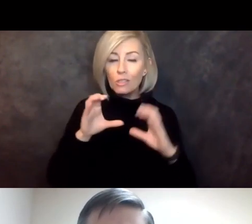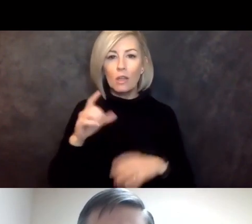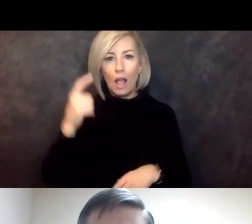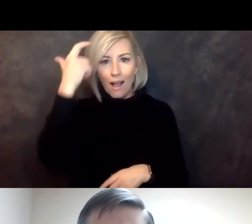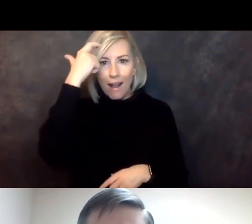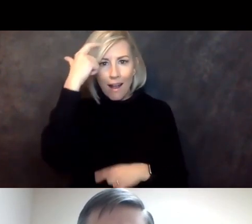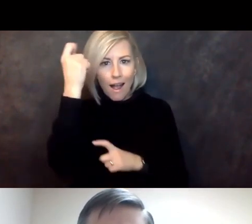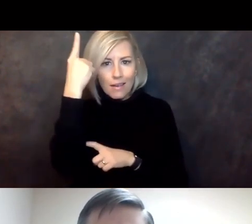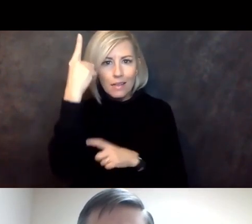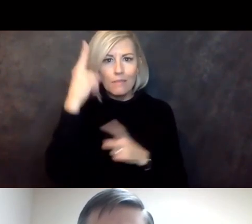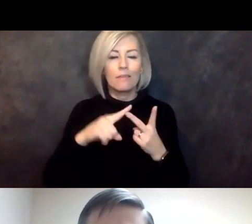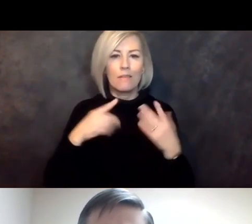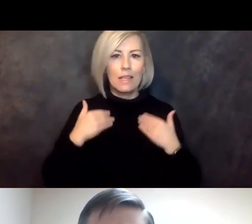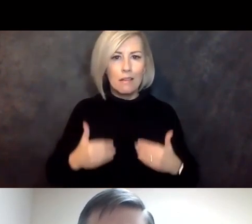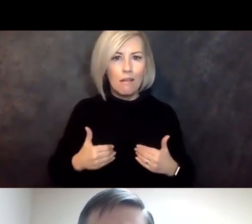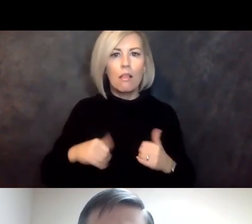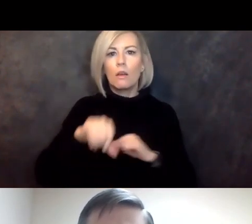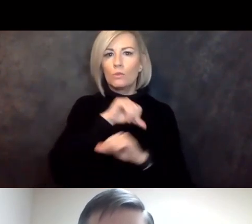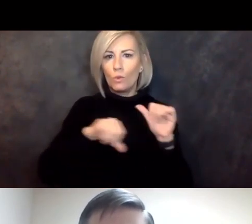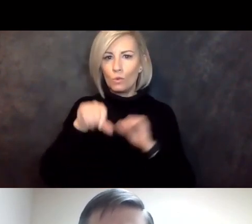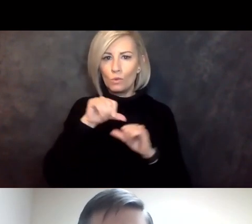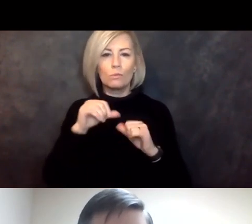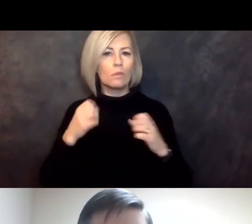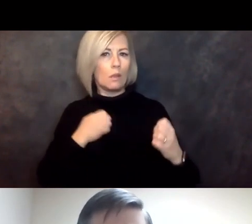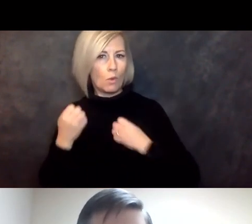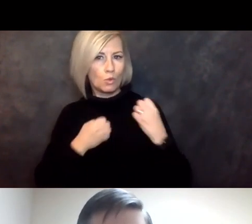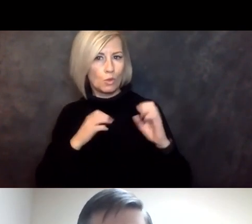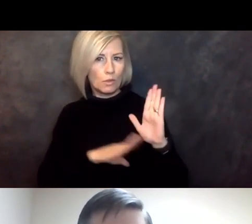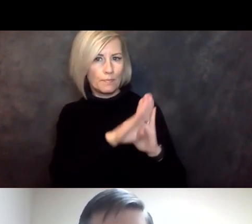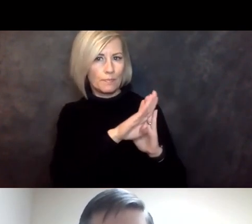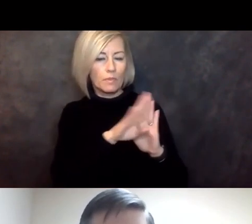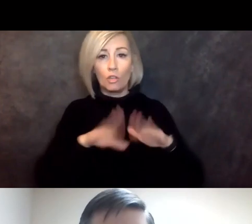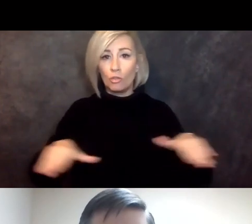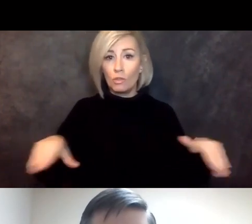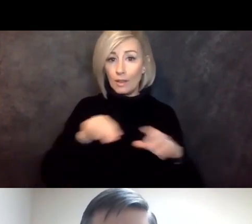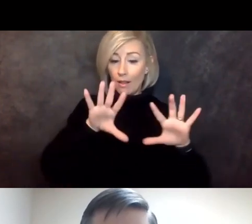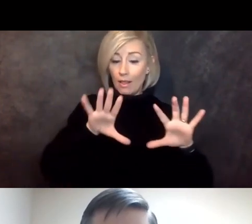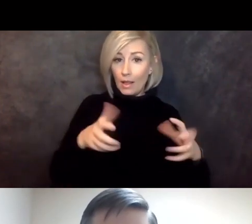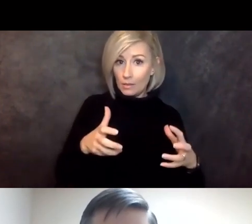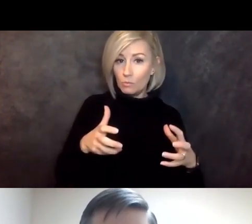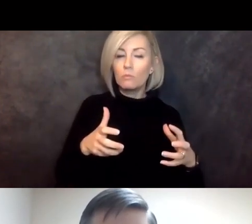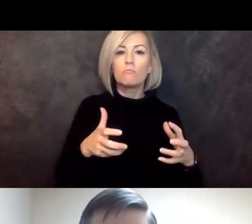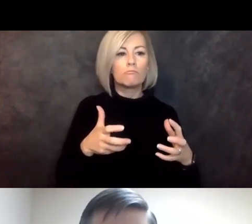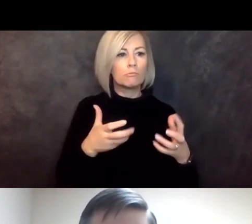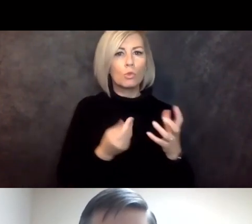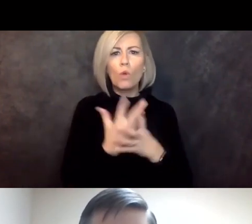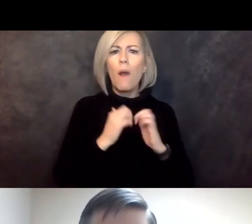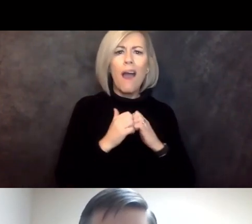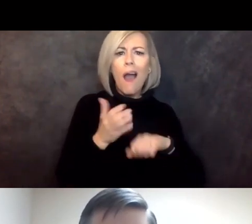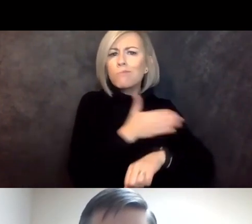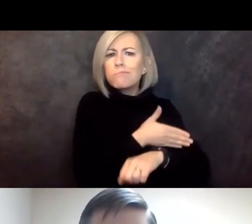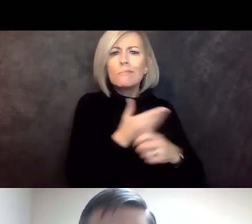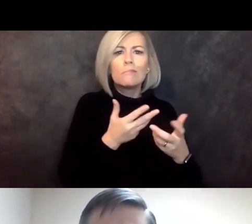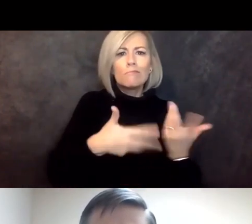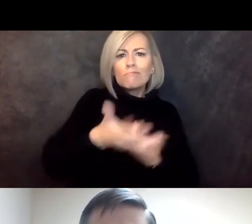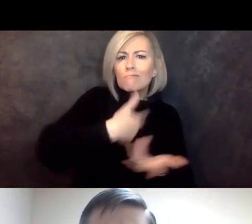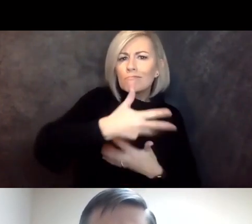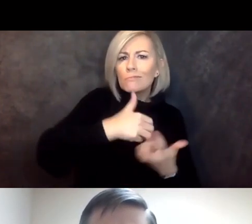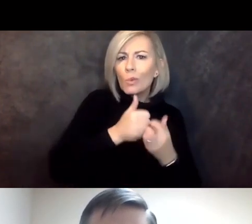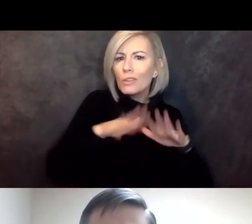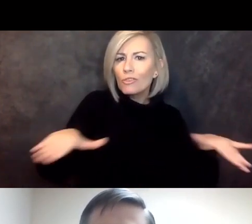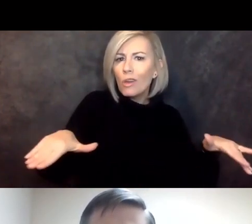physical, and social-emotional development. Children in the classroom grow through play and through interactions with each other and their caring